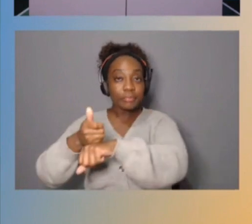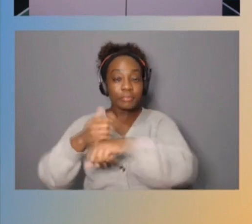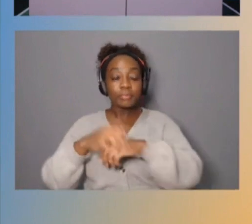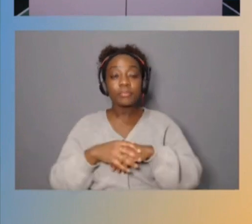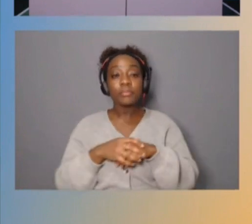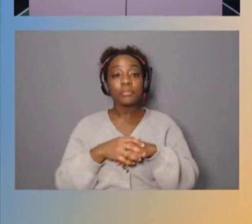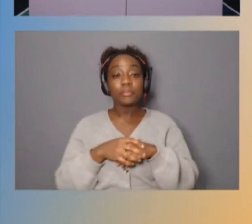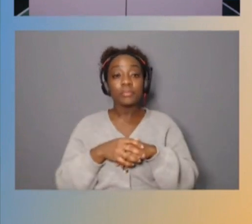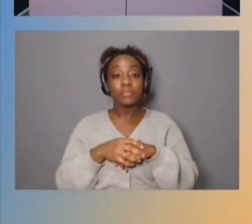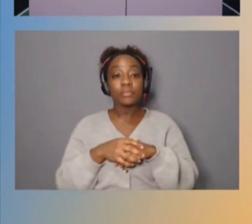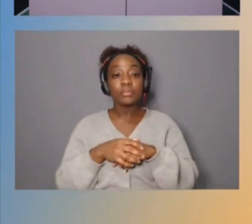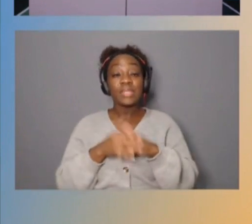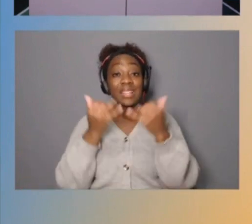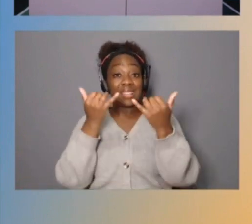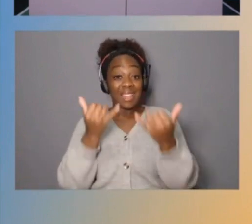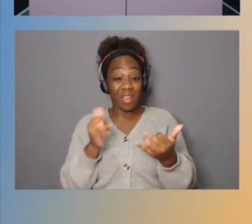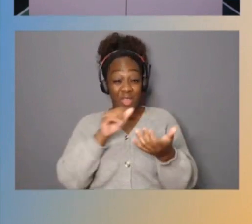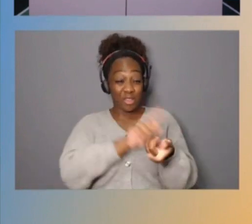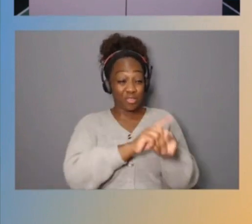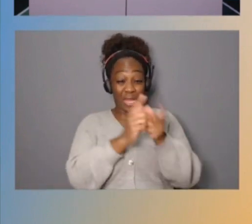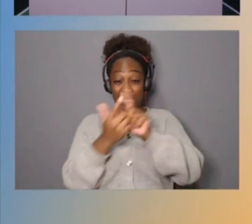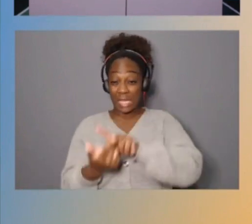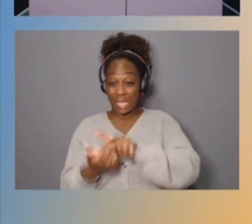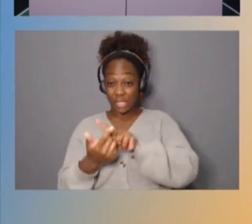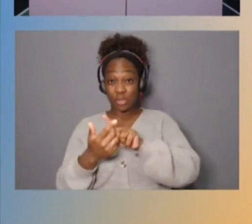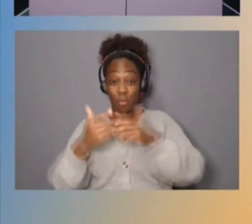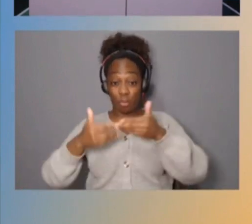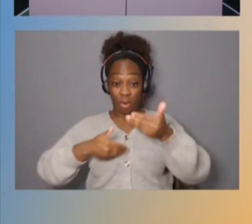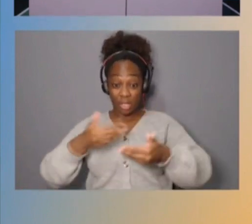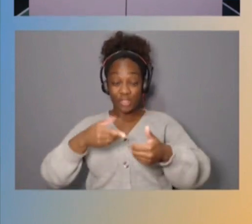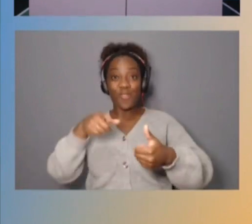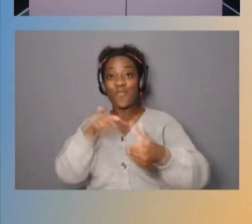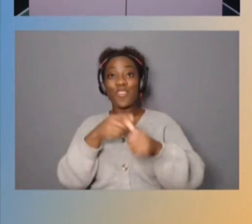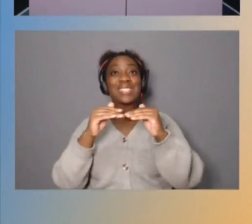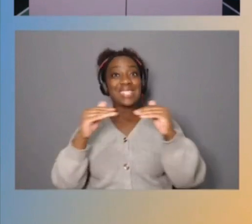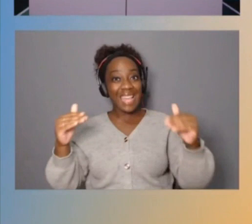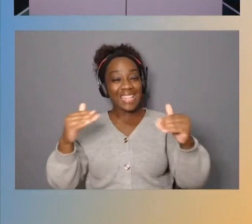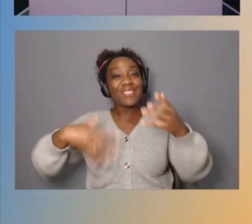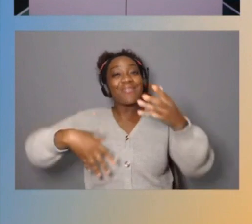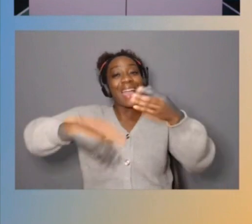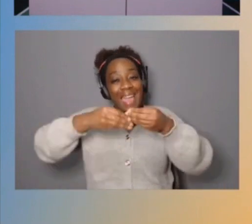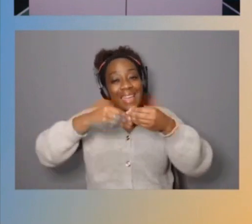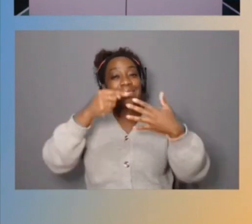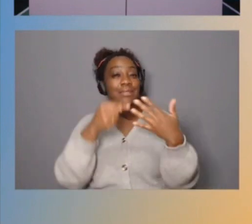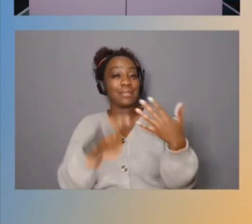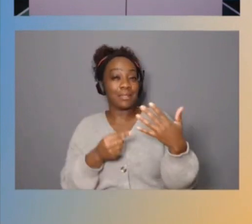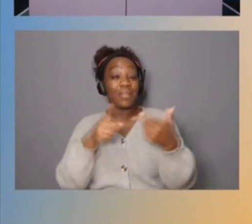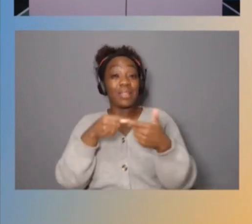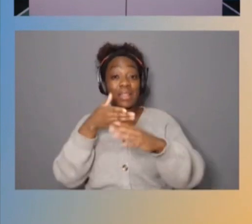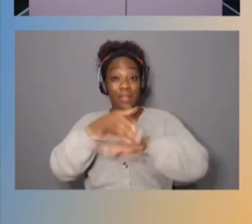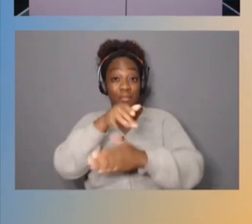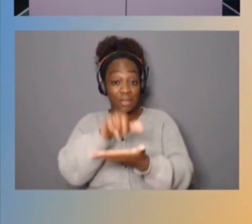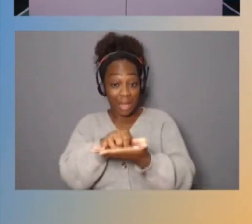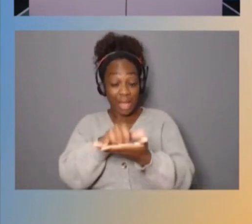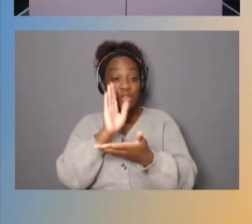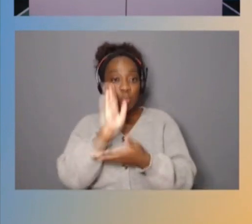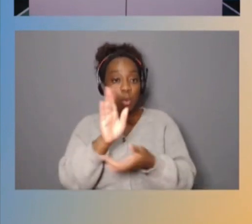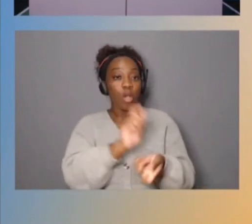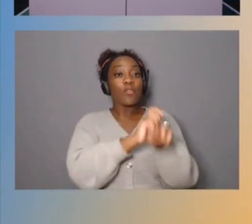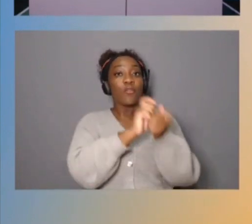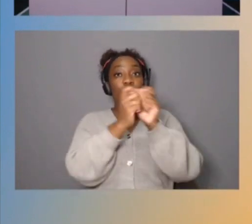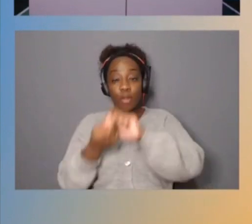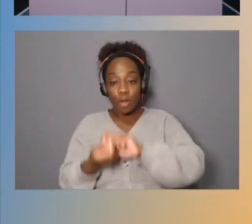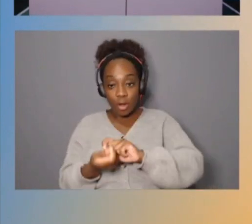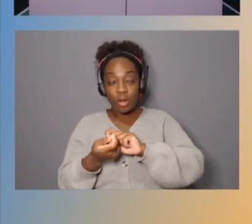now that translation process is the first stage of getting these details in. And then after that, you actually convert that logical representation into physical